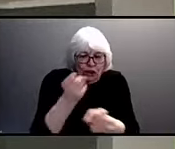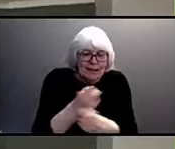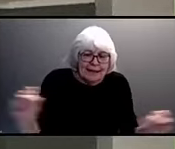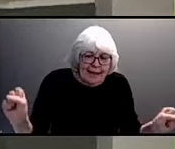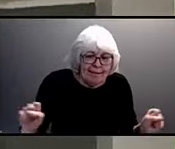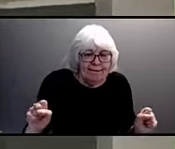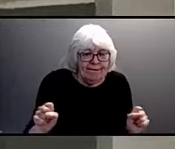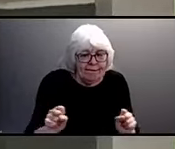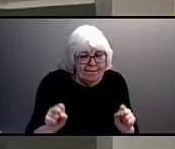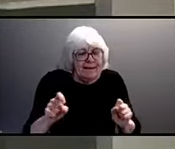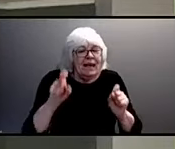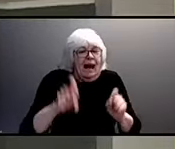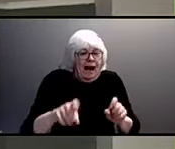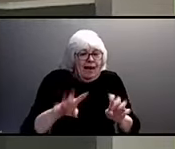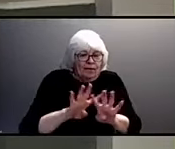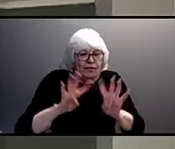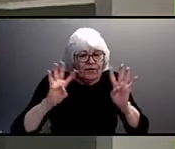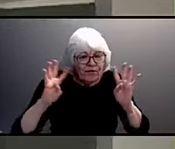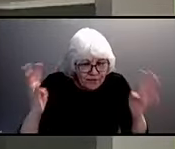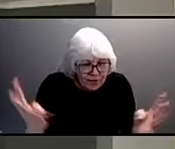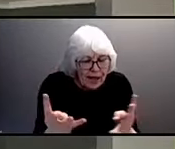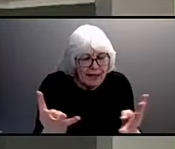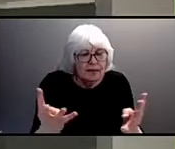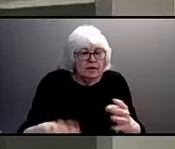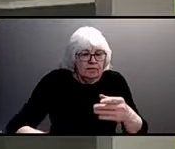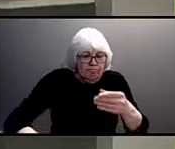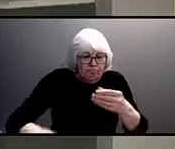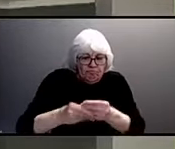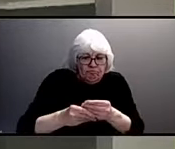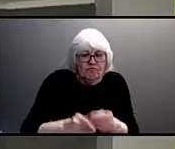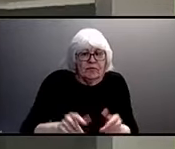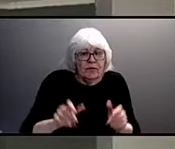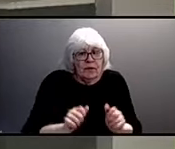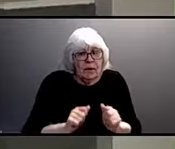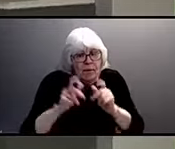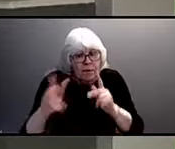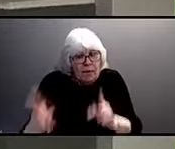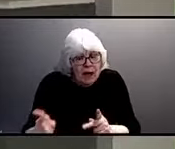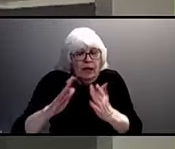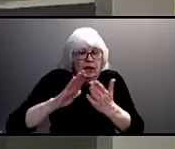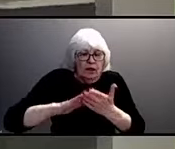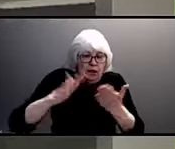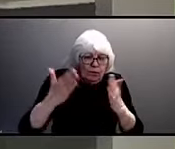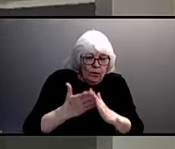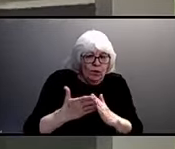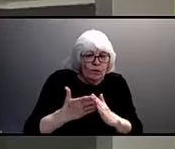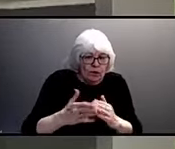so that when other people return to the community is safe.